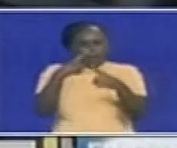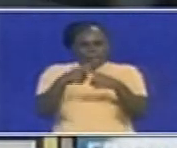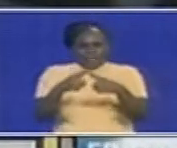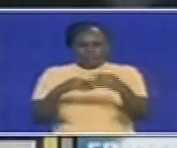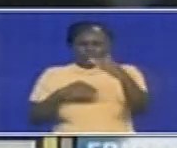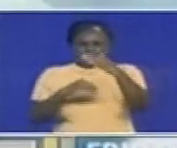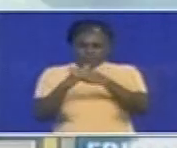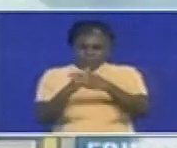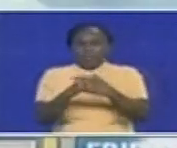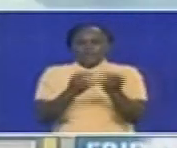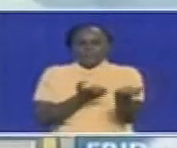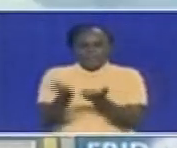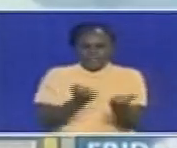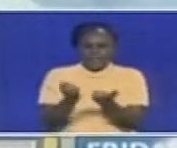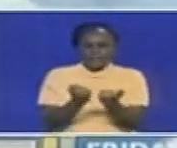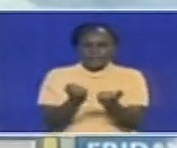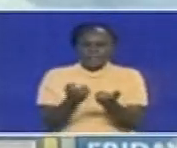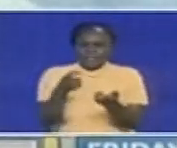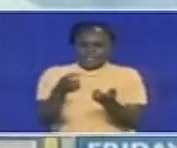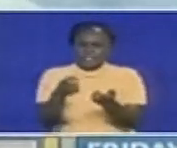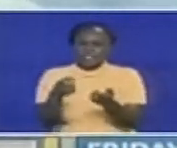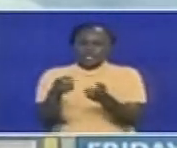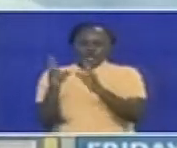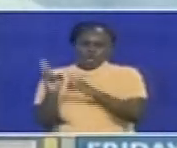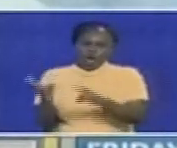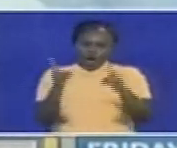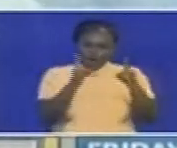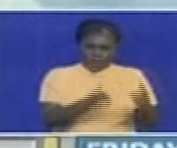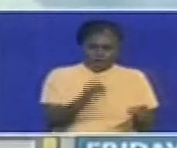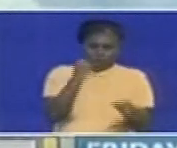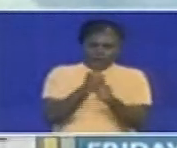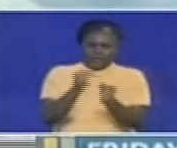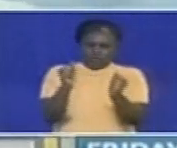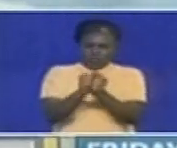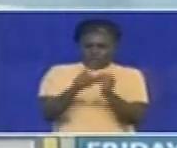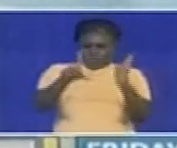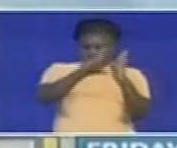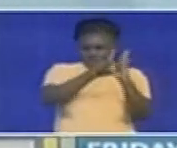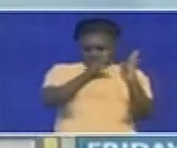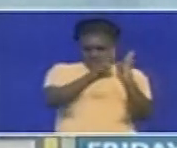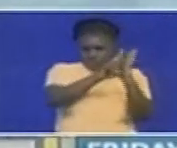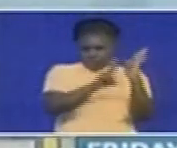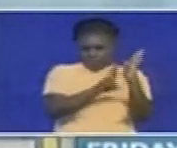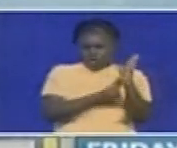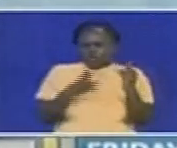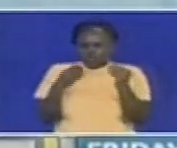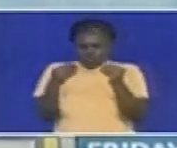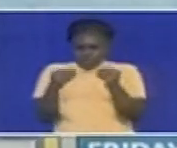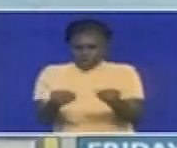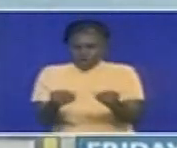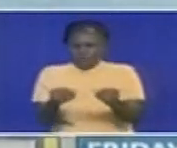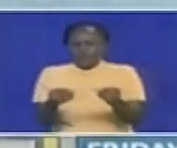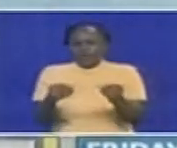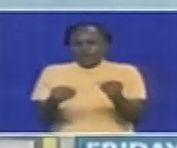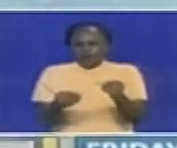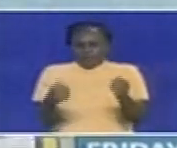of the spectrum. It is just a regulatory issue that we are dealing with in trying to address the complexities that are emerging